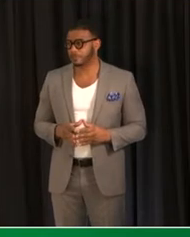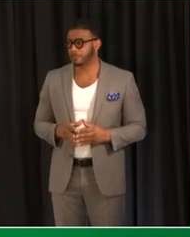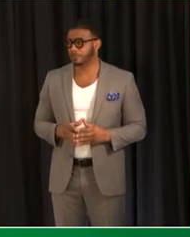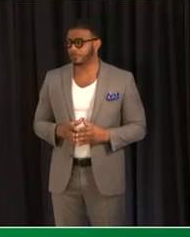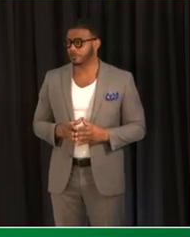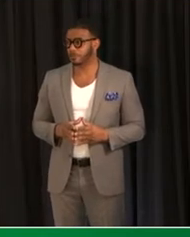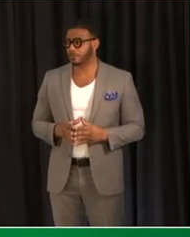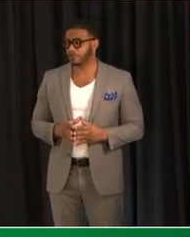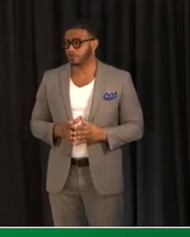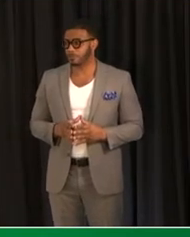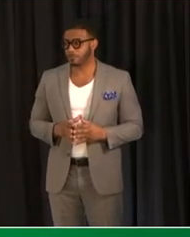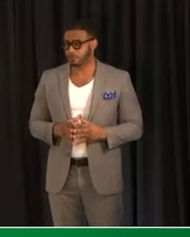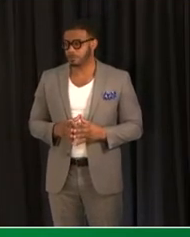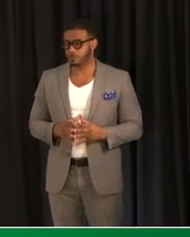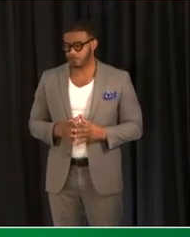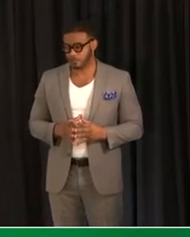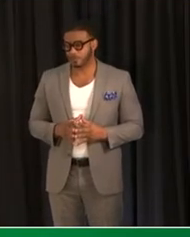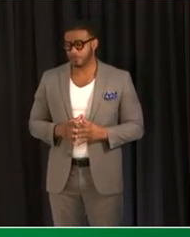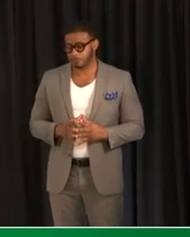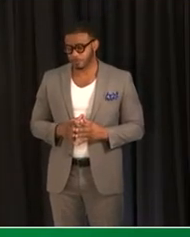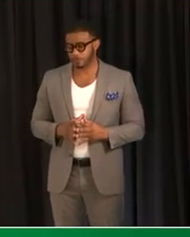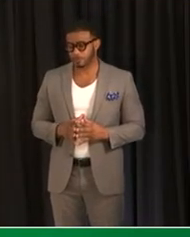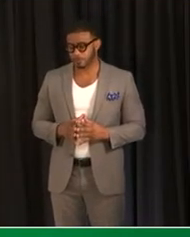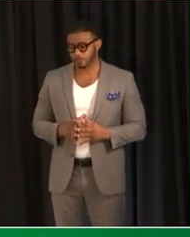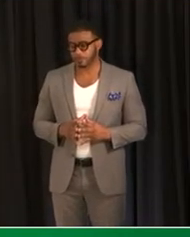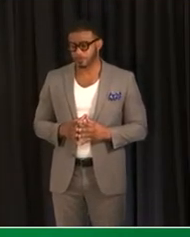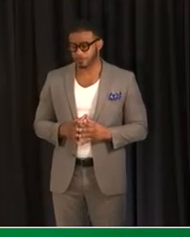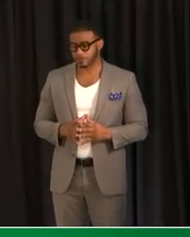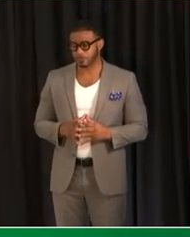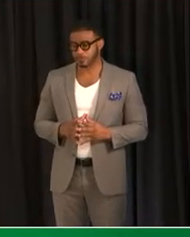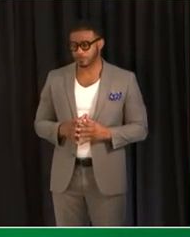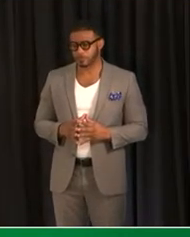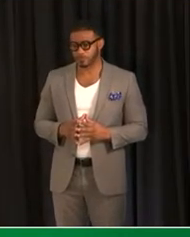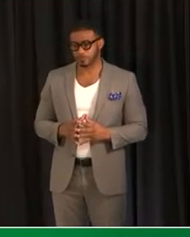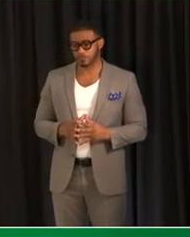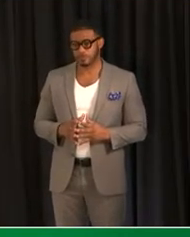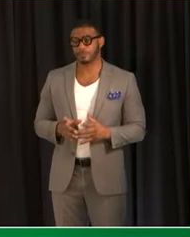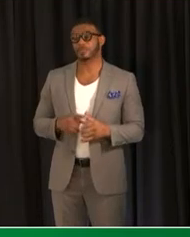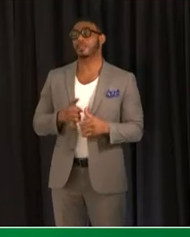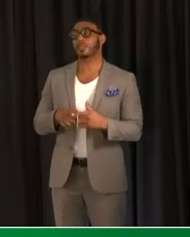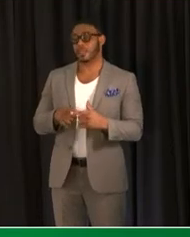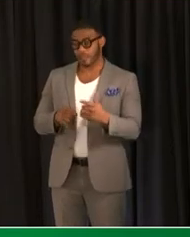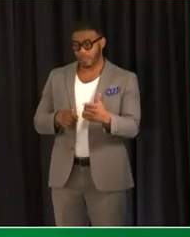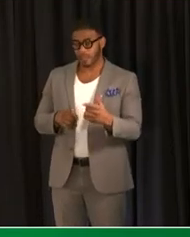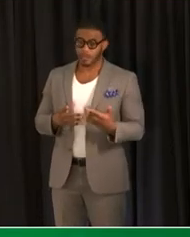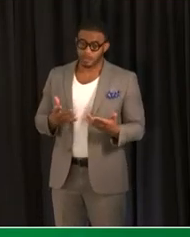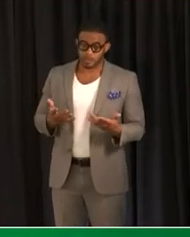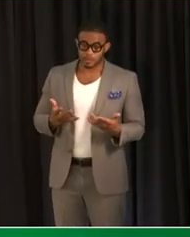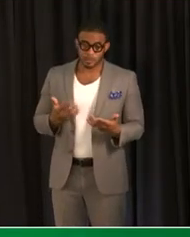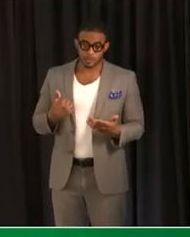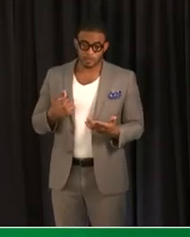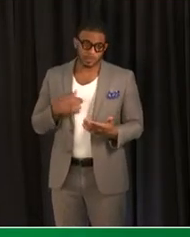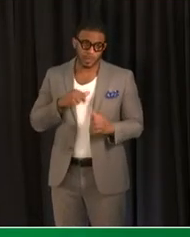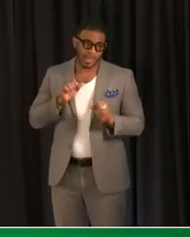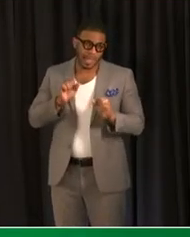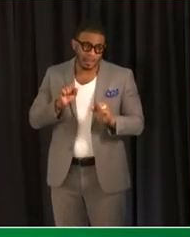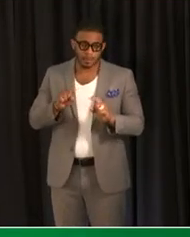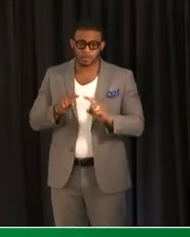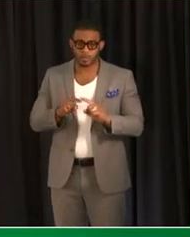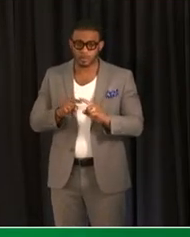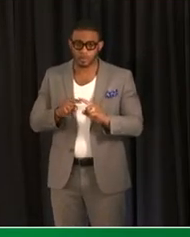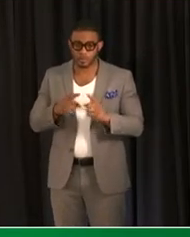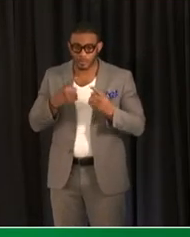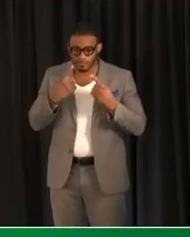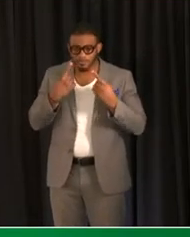los empleados pudieran regresar, wow, fue un gran alivio para todo el mundo. And then when we were